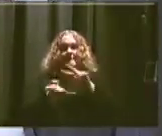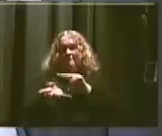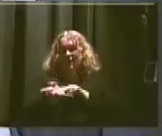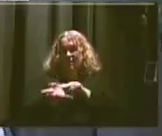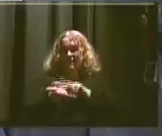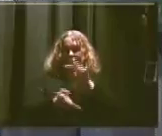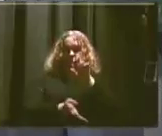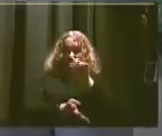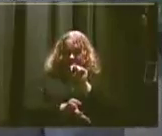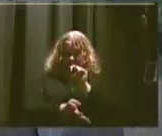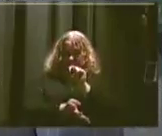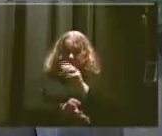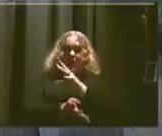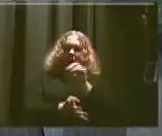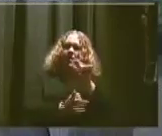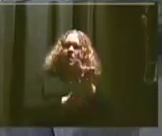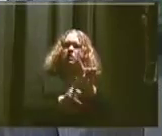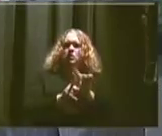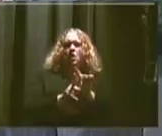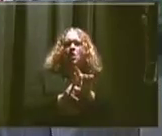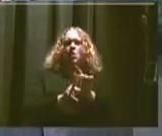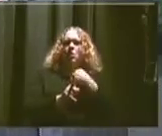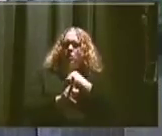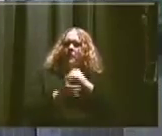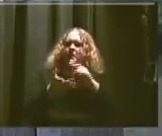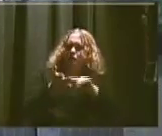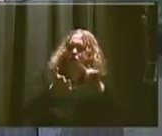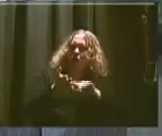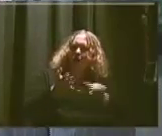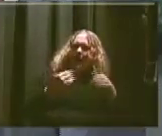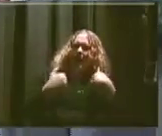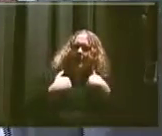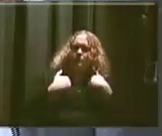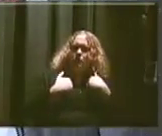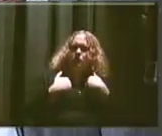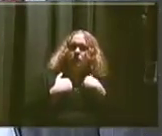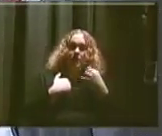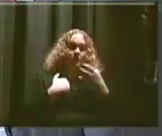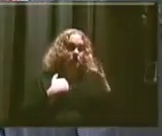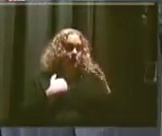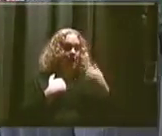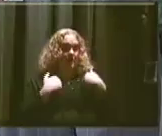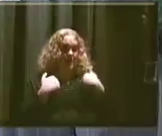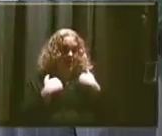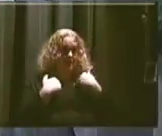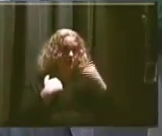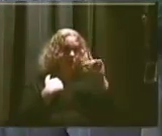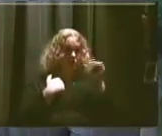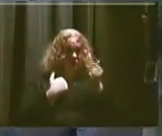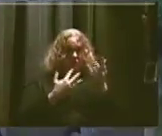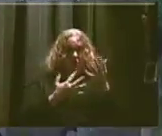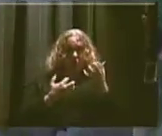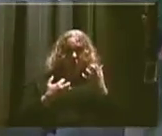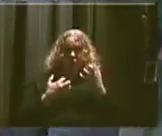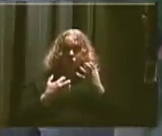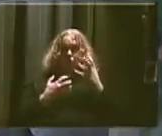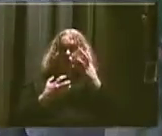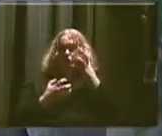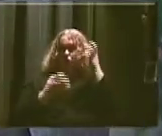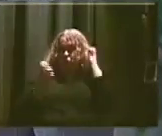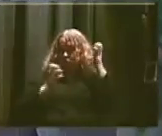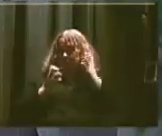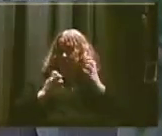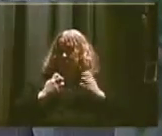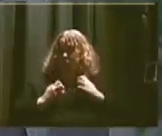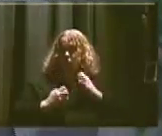do shampoo. We check animals for heartworms. So if you have an animal, a dog, and want them groomed, you can bring them